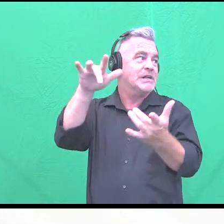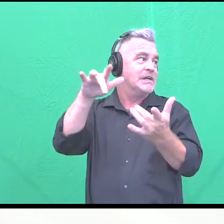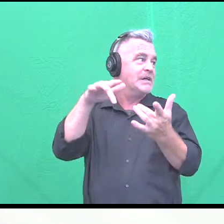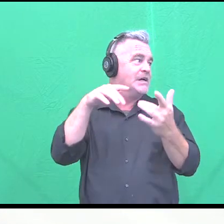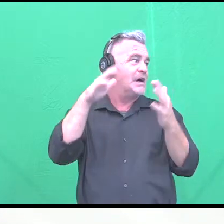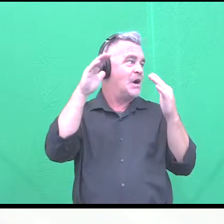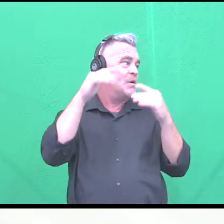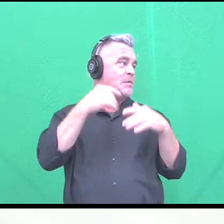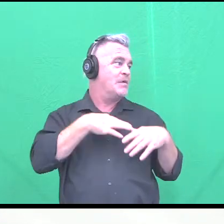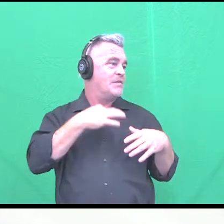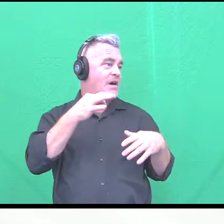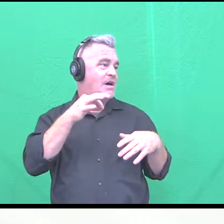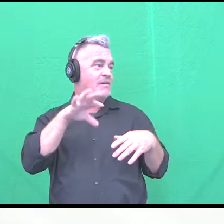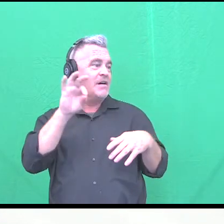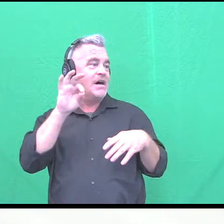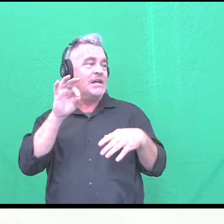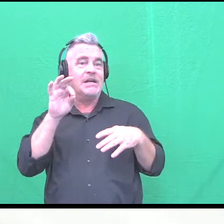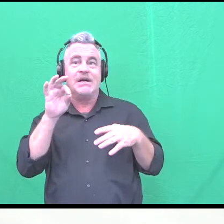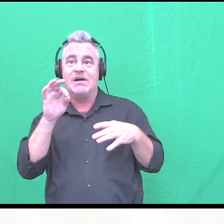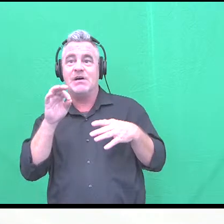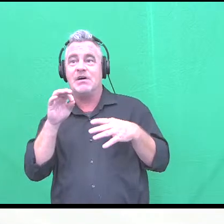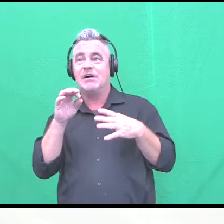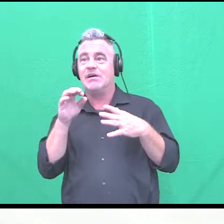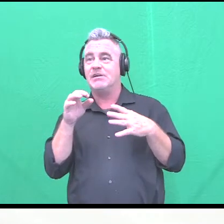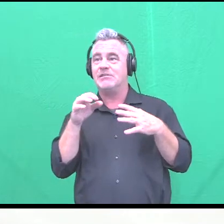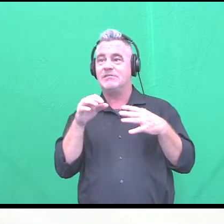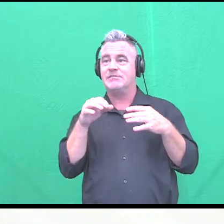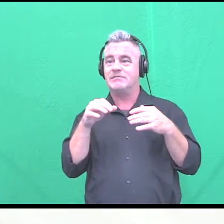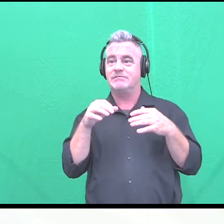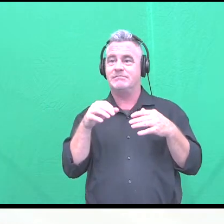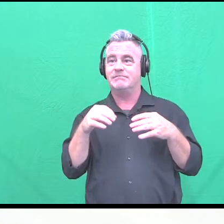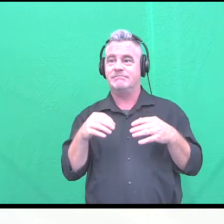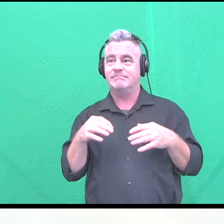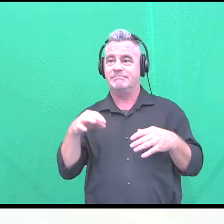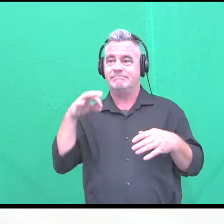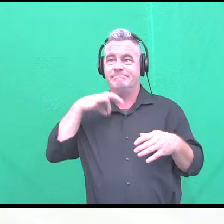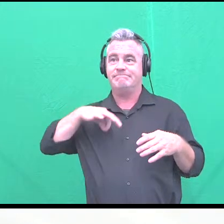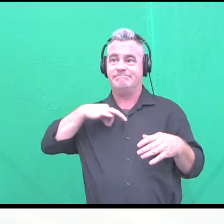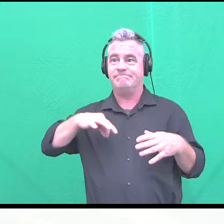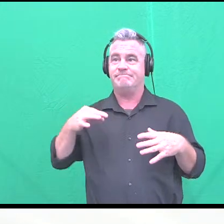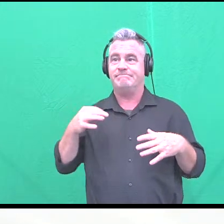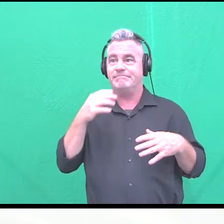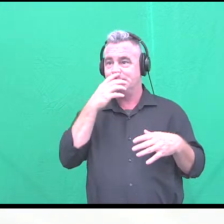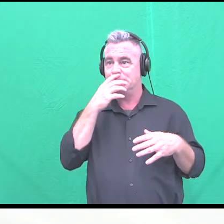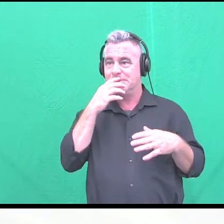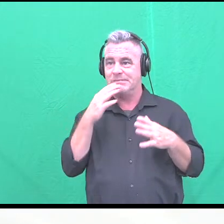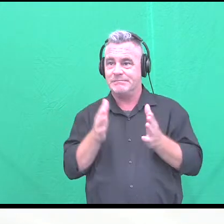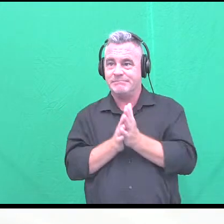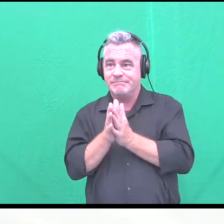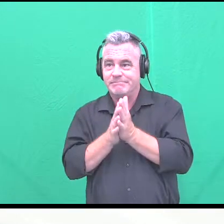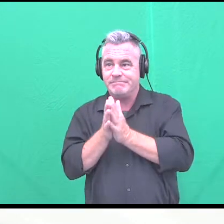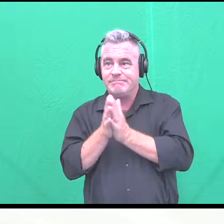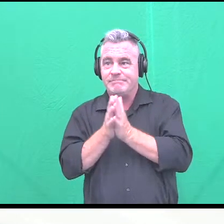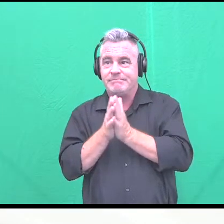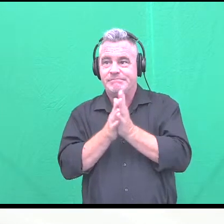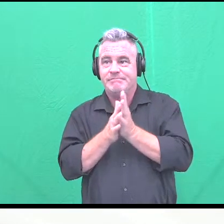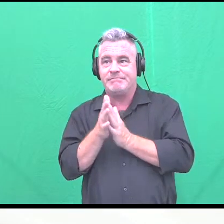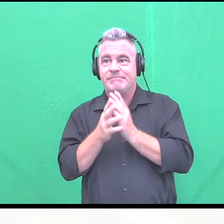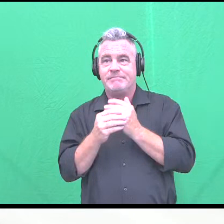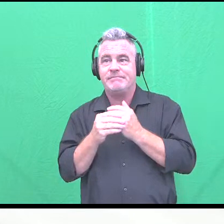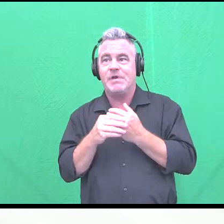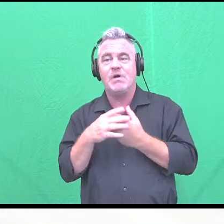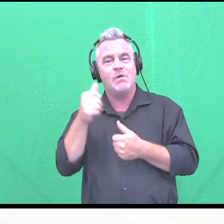rewarding. And I want to encourage our continuing faculty, keep a new teacher's heart and